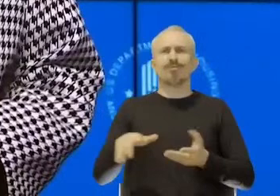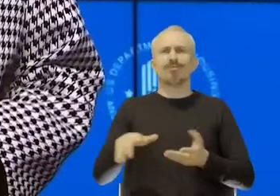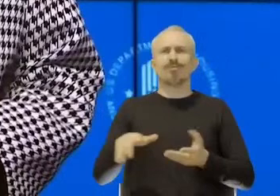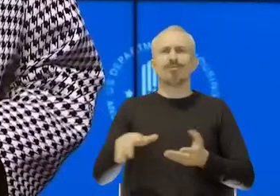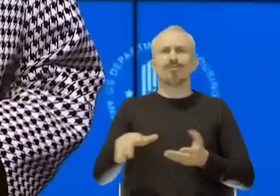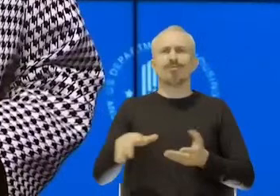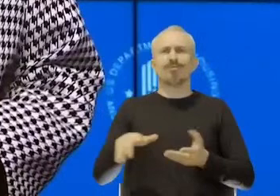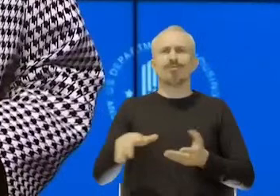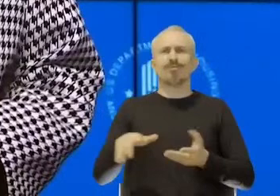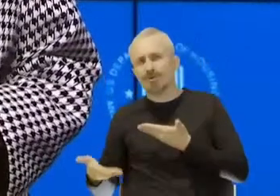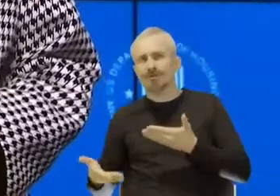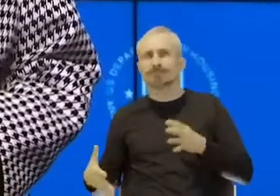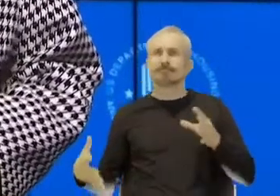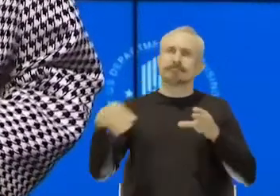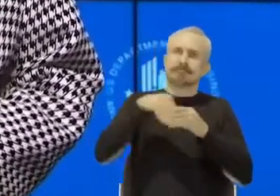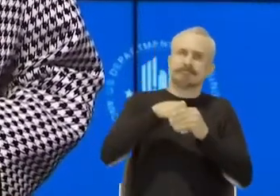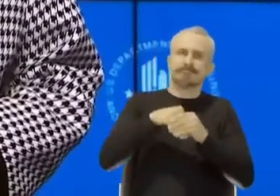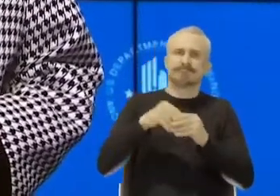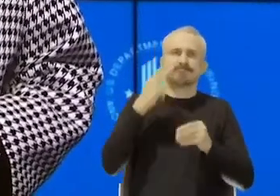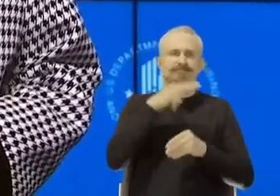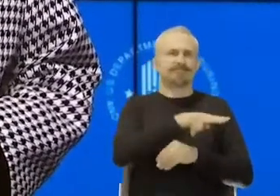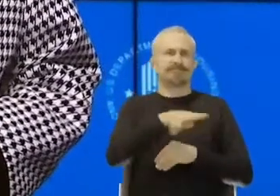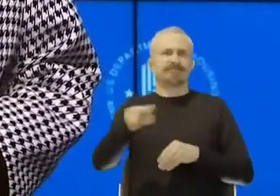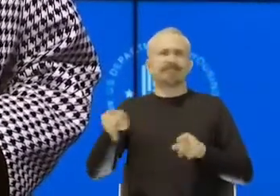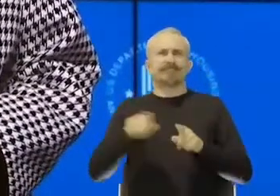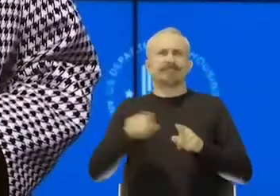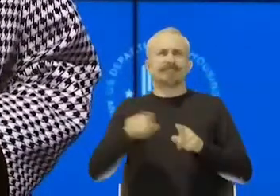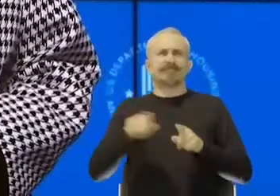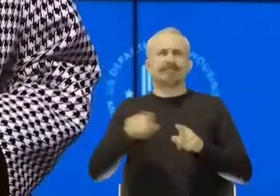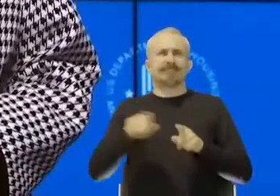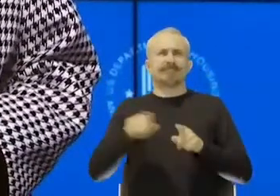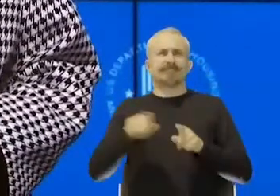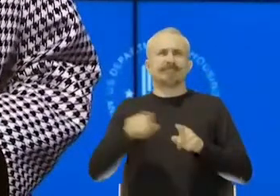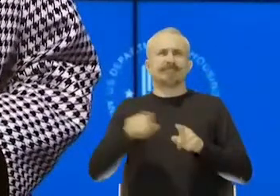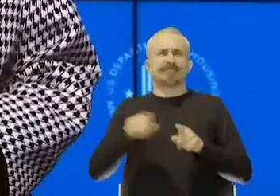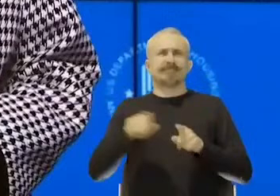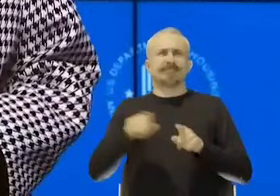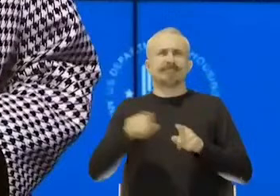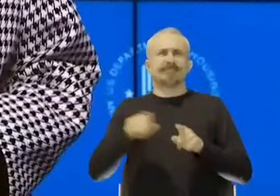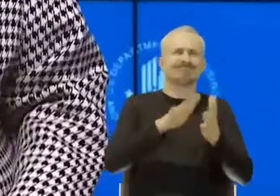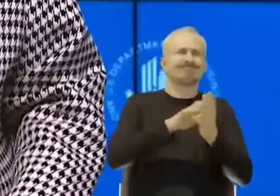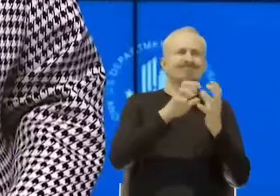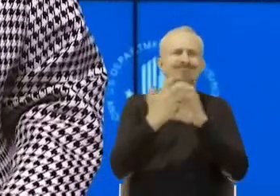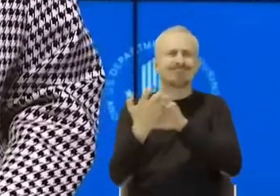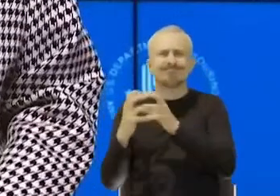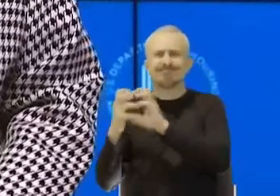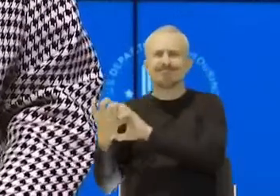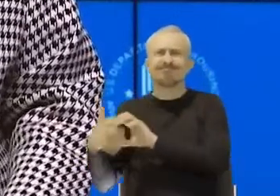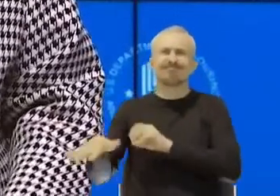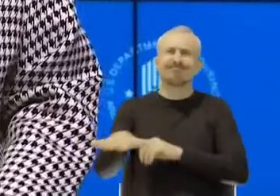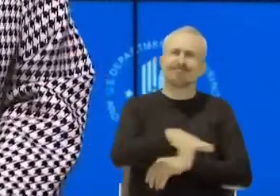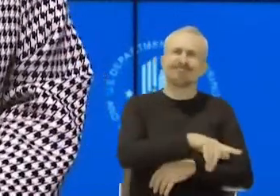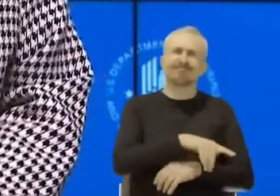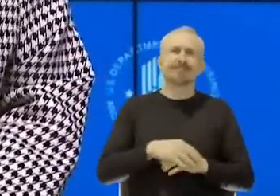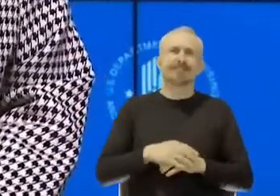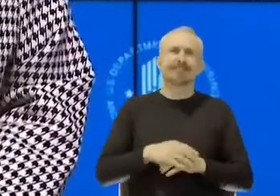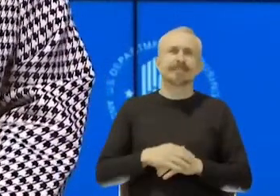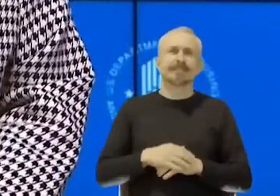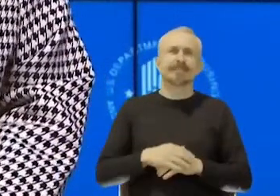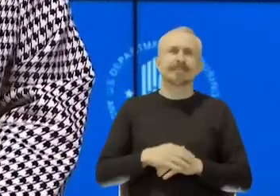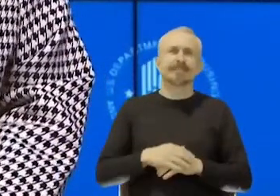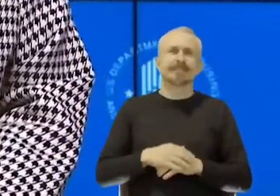and loss. We are meeting today in the shadow of Russia's unprovoked and unjustified war against